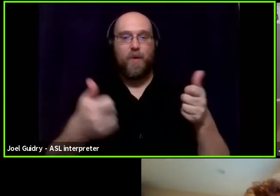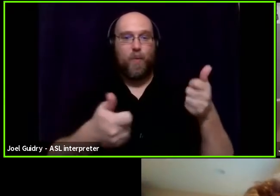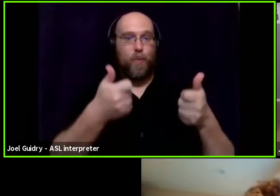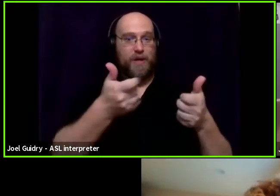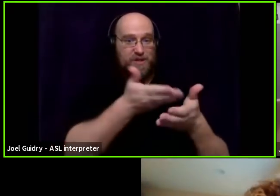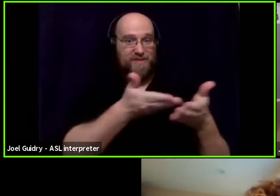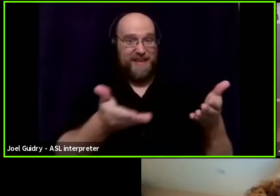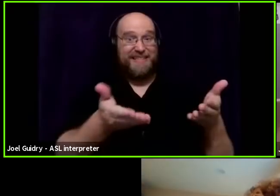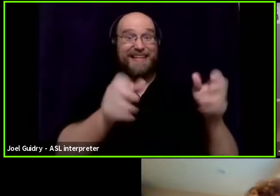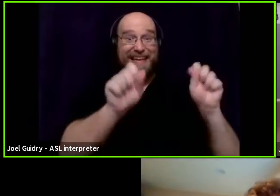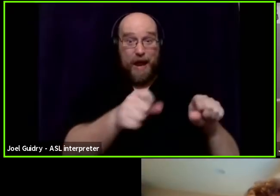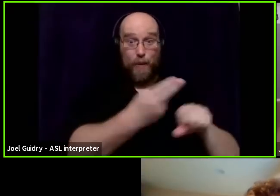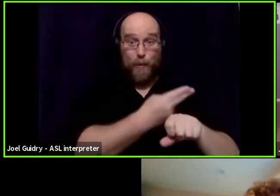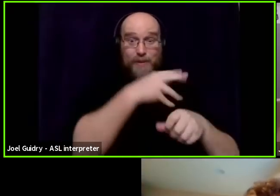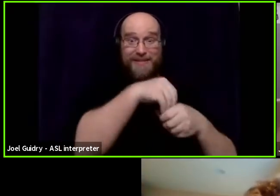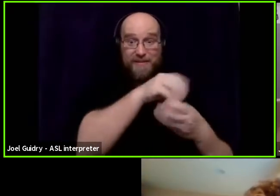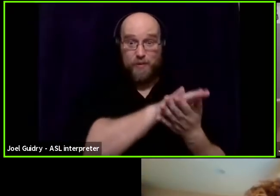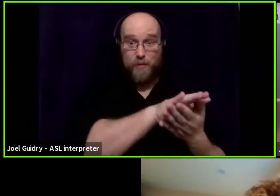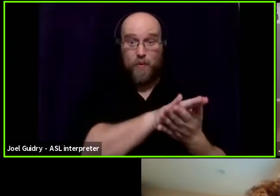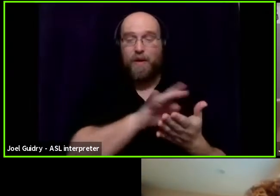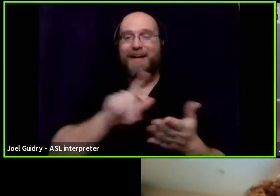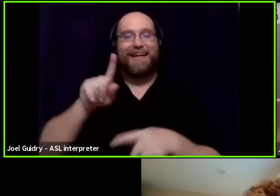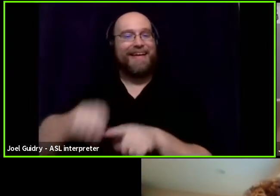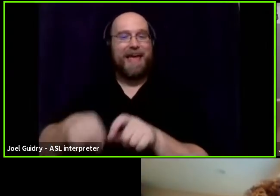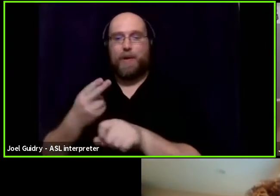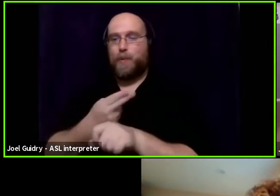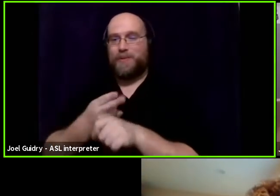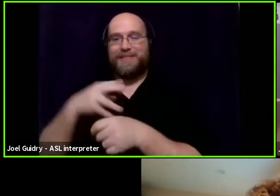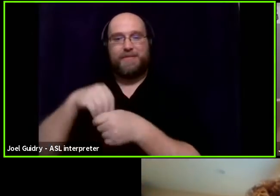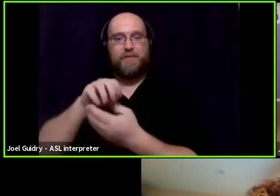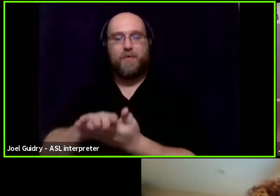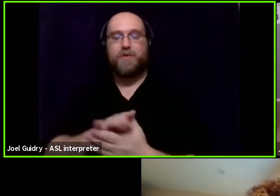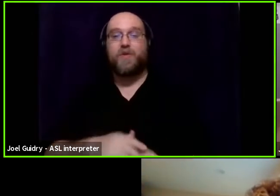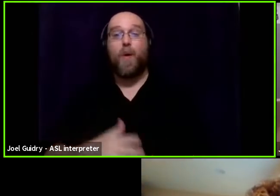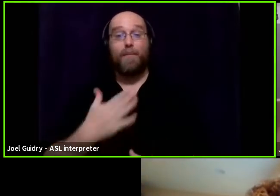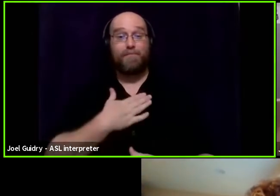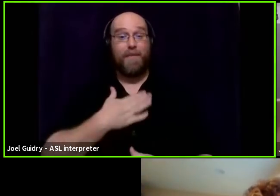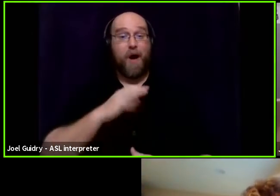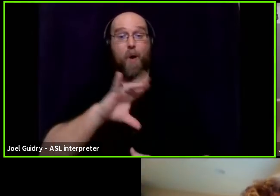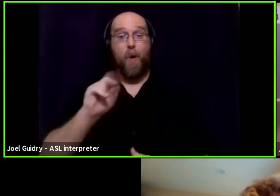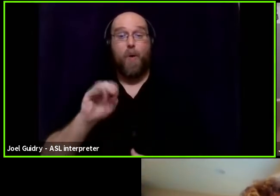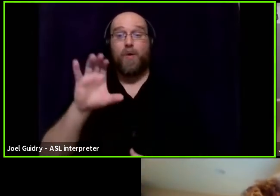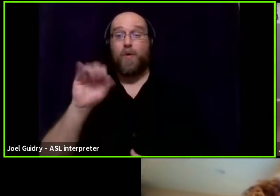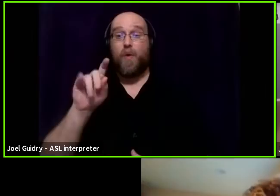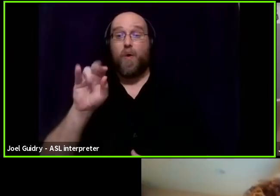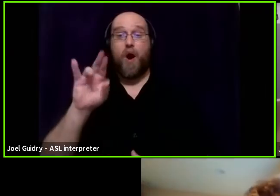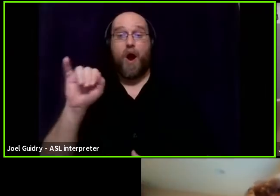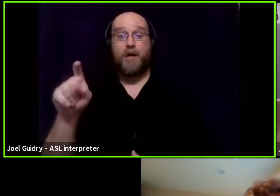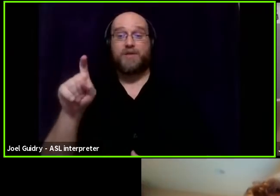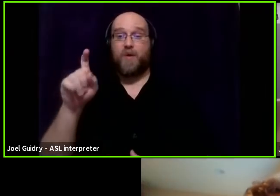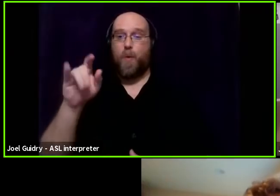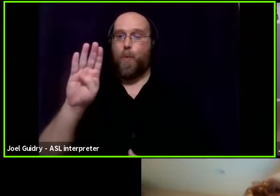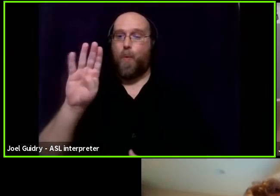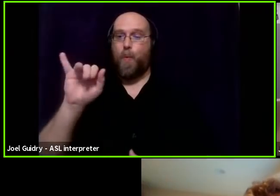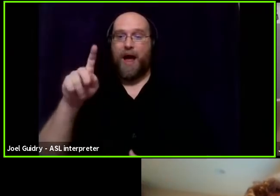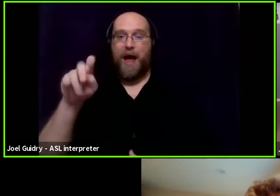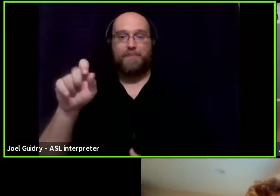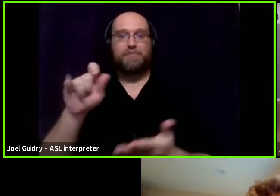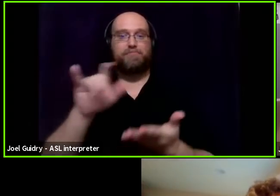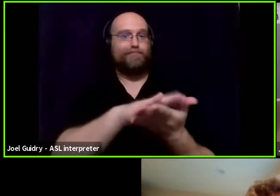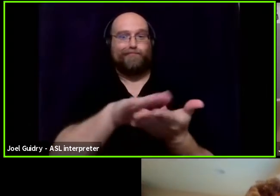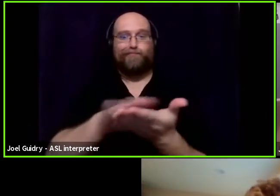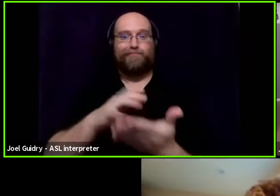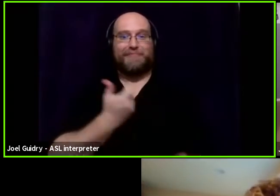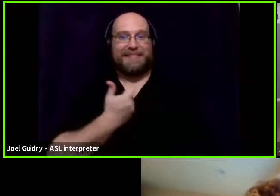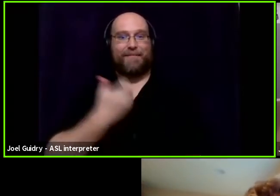in a school. So you can't just bring your own Clorox wipes to the school. Everything needs to go through the